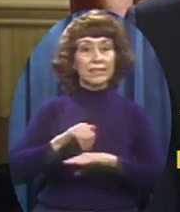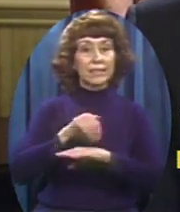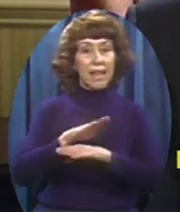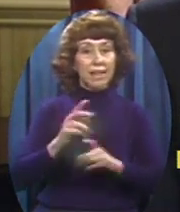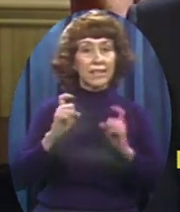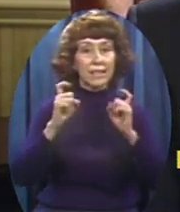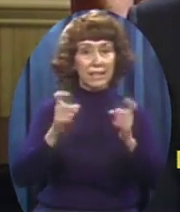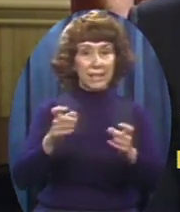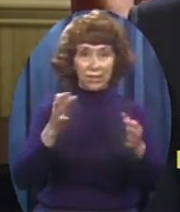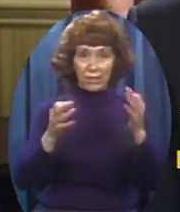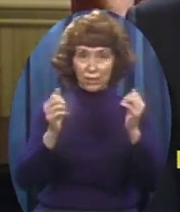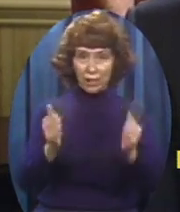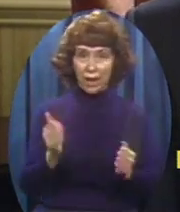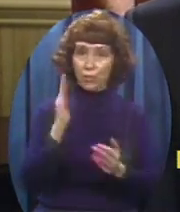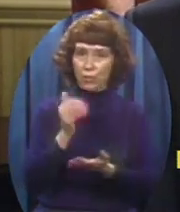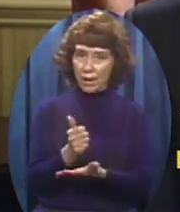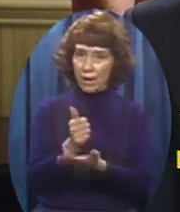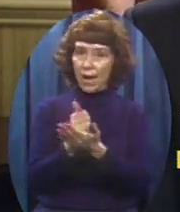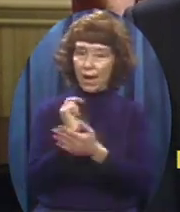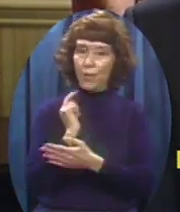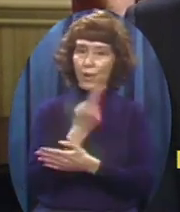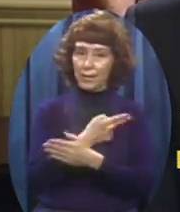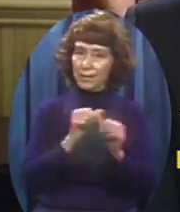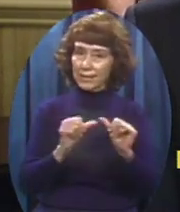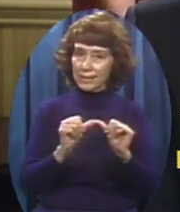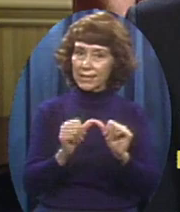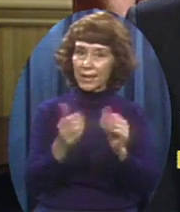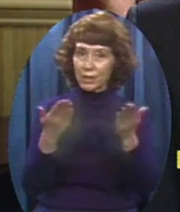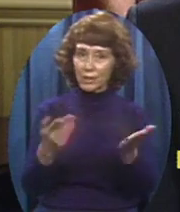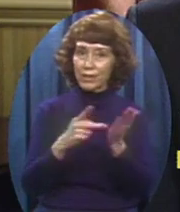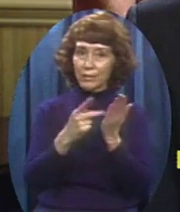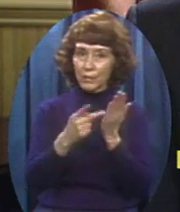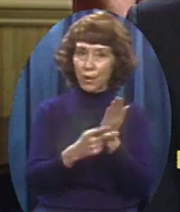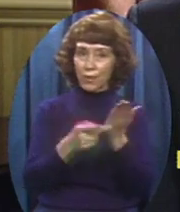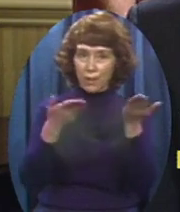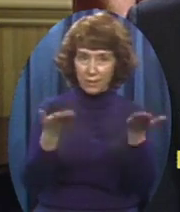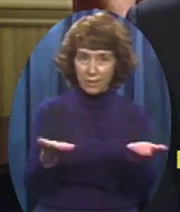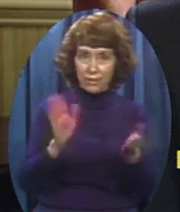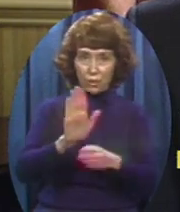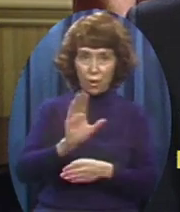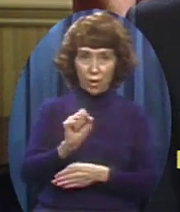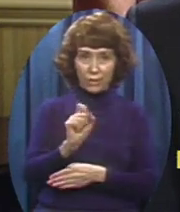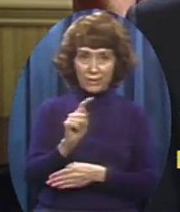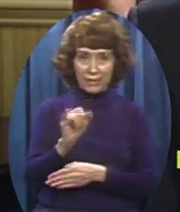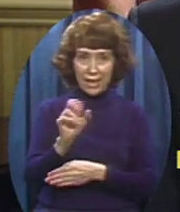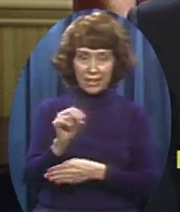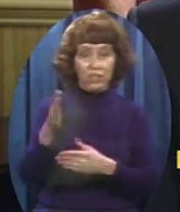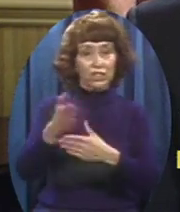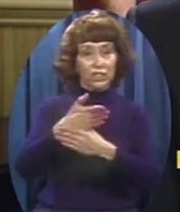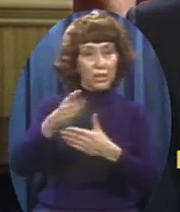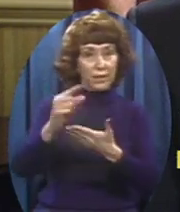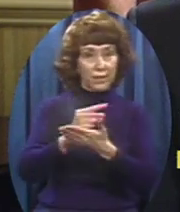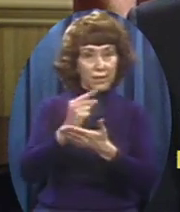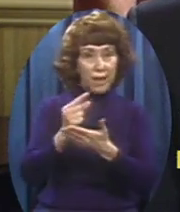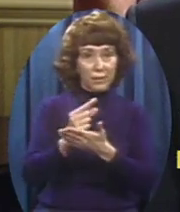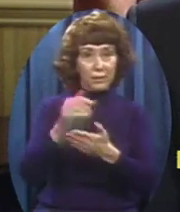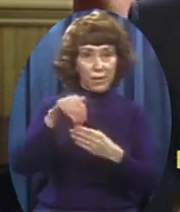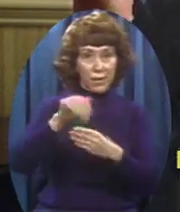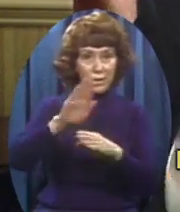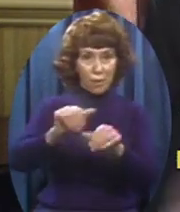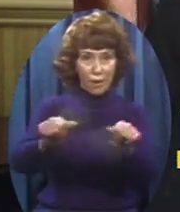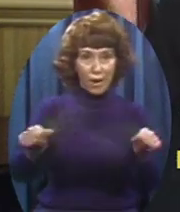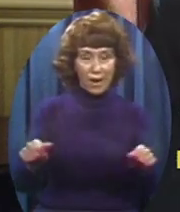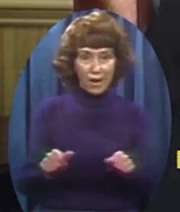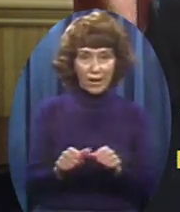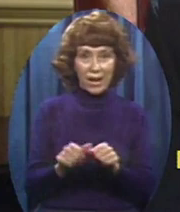this program on this station, sharing the saving gospel of Christ with your community, your area. I hope you'll do that right now. What you're